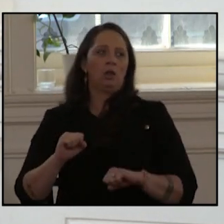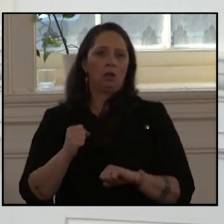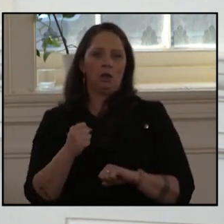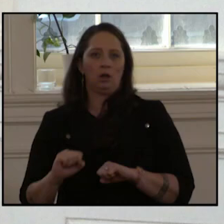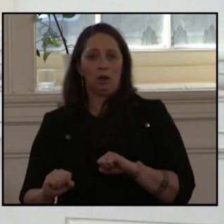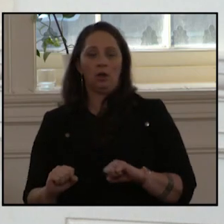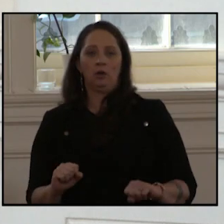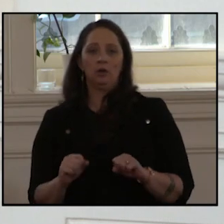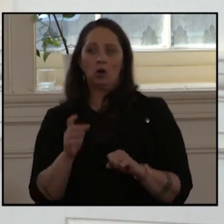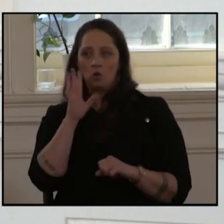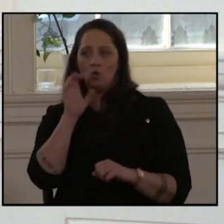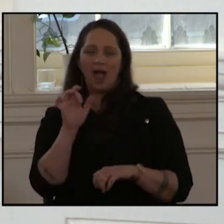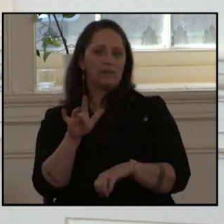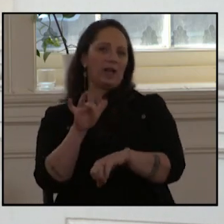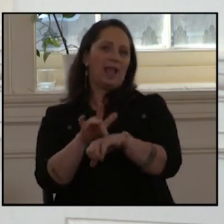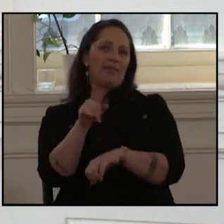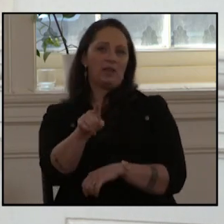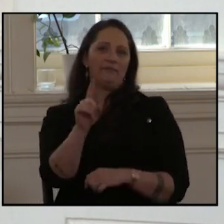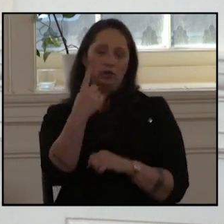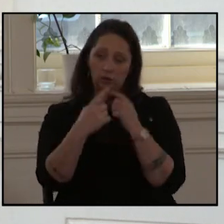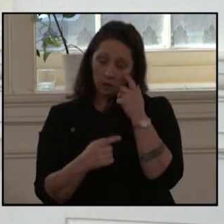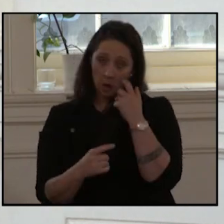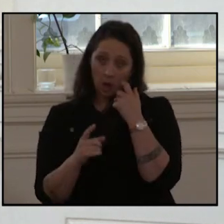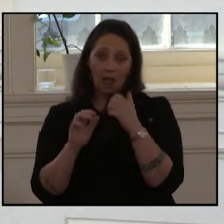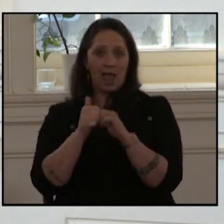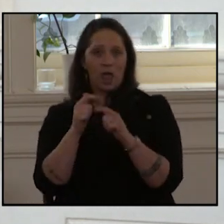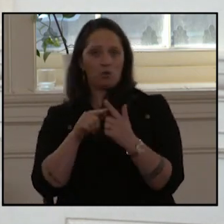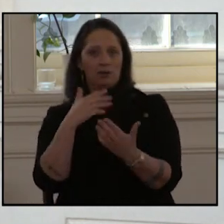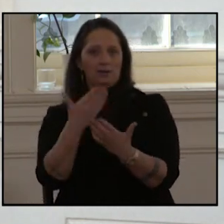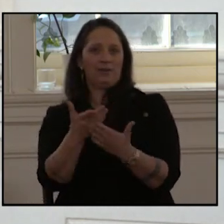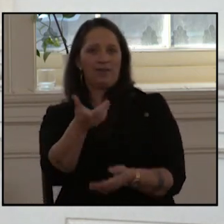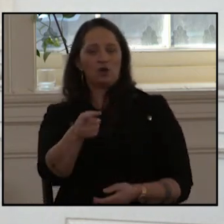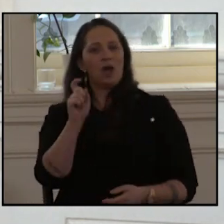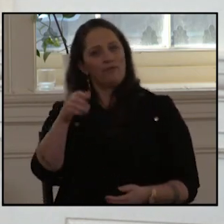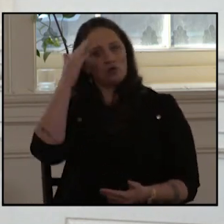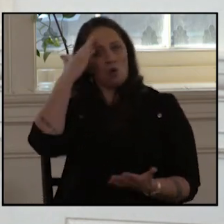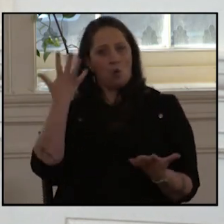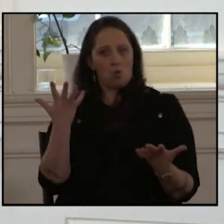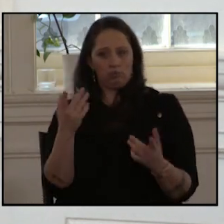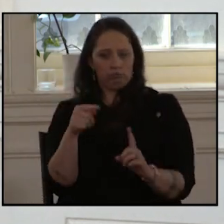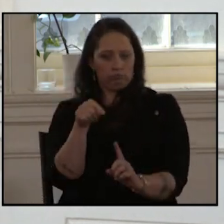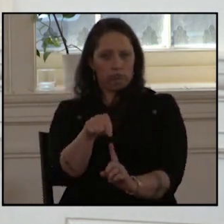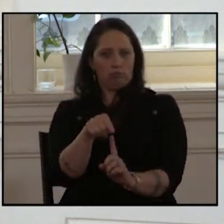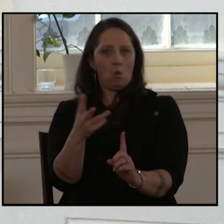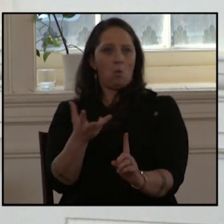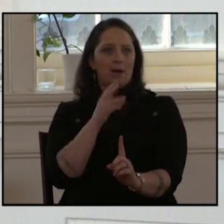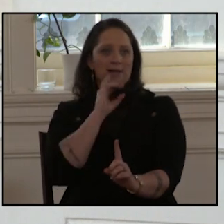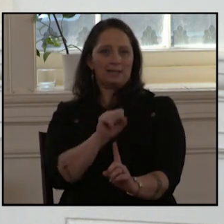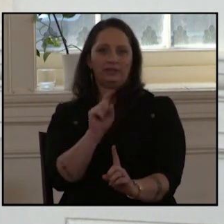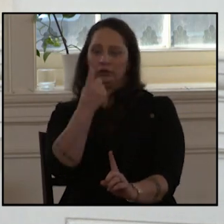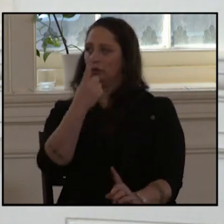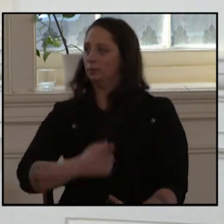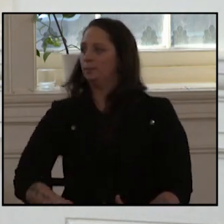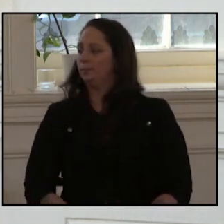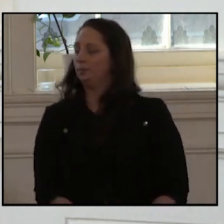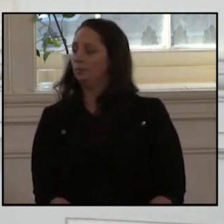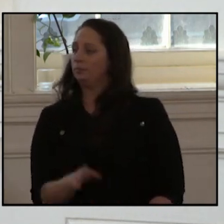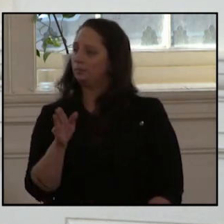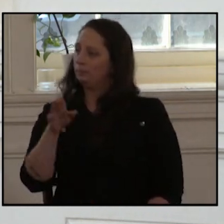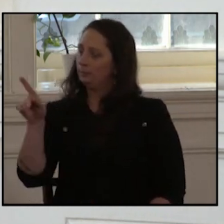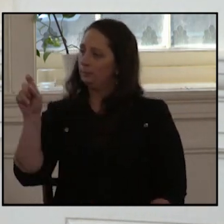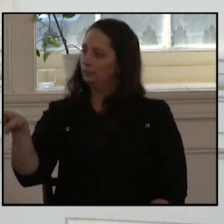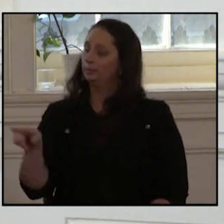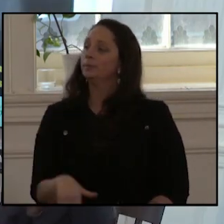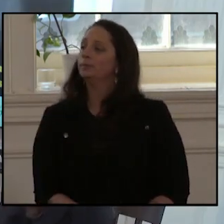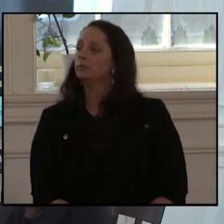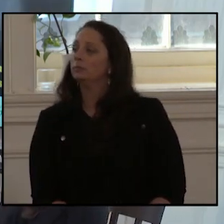you gotta get there first. And so in order to get there, you gotta know what it is. We have, yes, right here. Brother